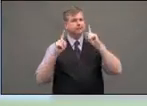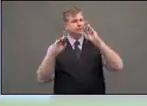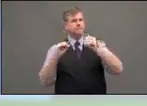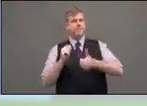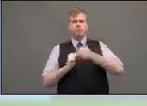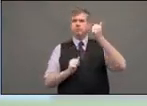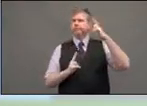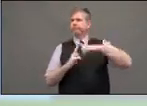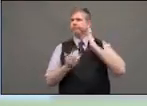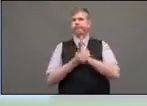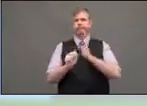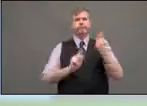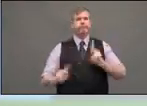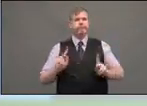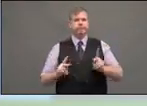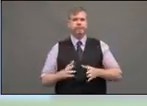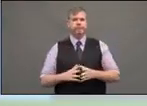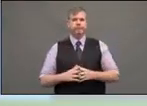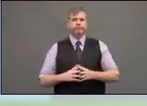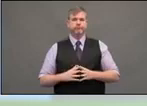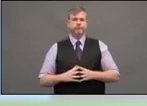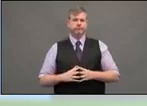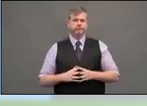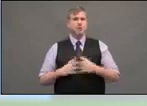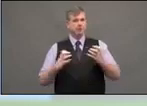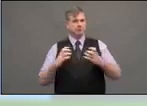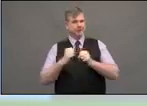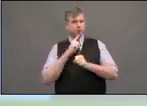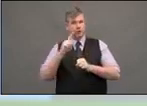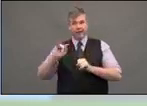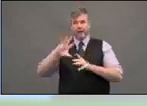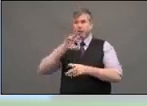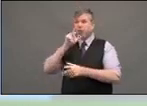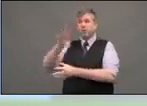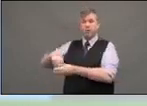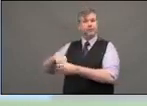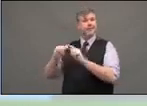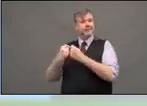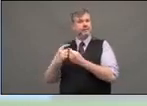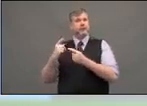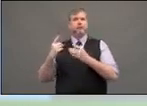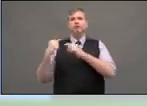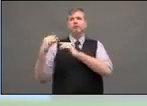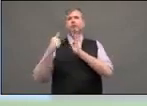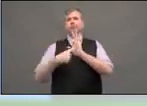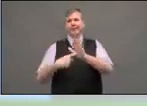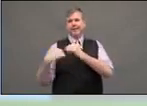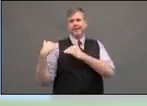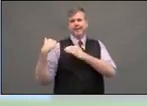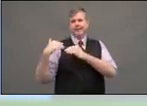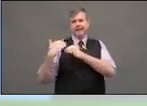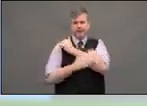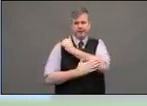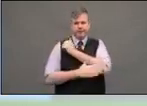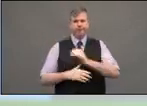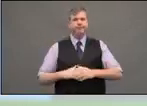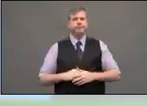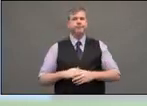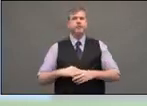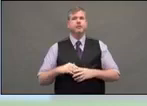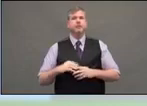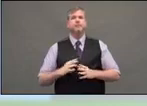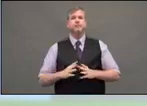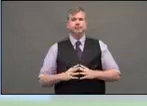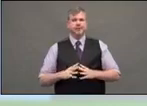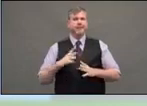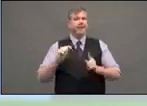the county in this effort. And so we want to ensure that volunteers are able to participate for a minimum of 3 months and can commit